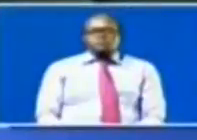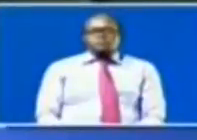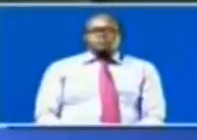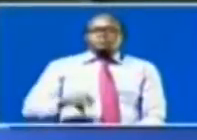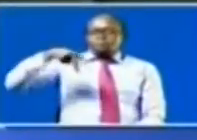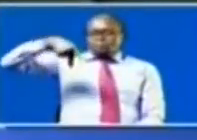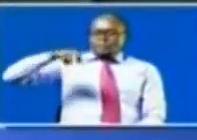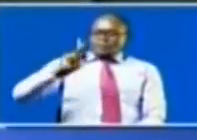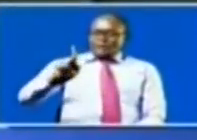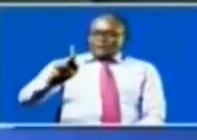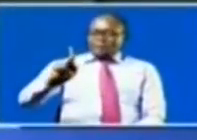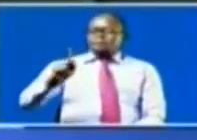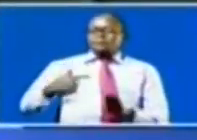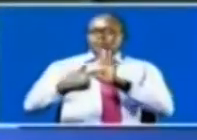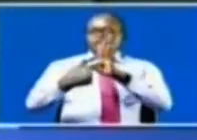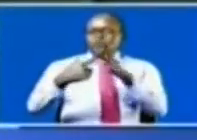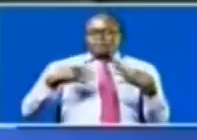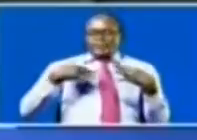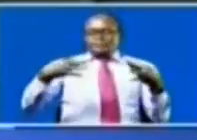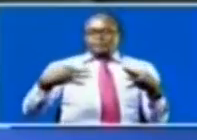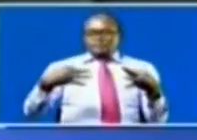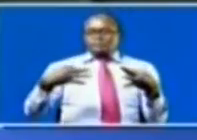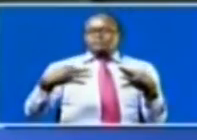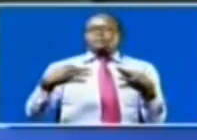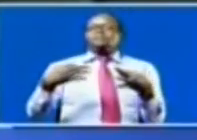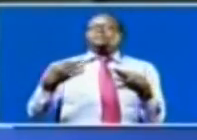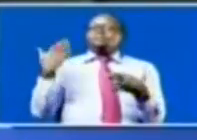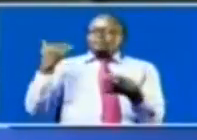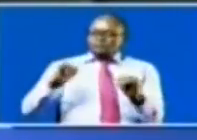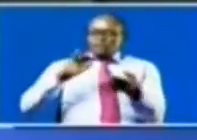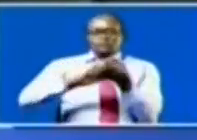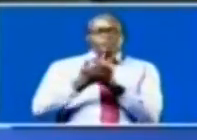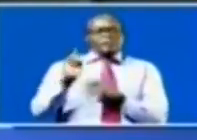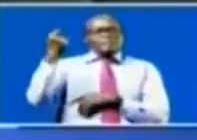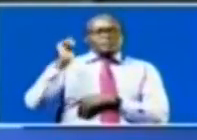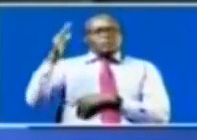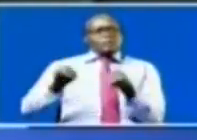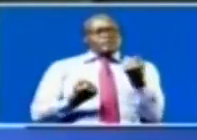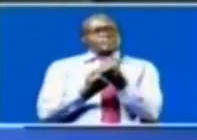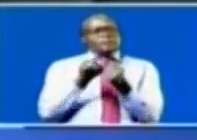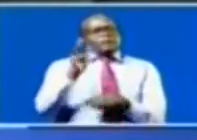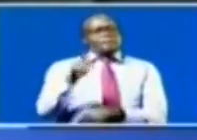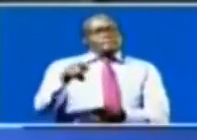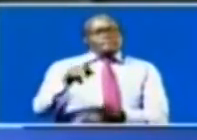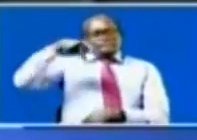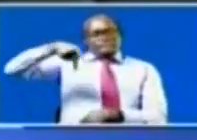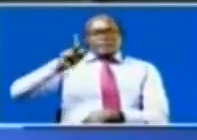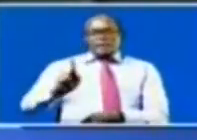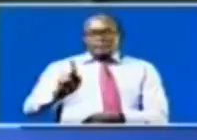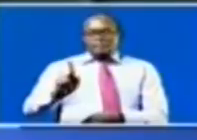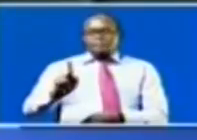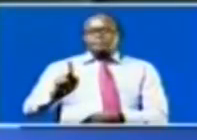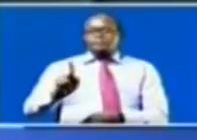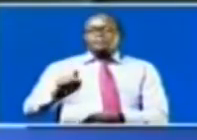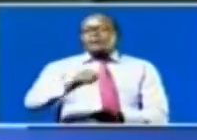has expressed that intention, he has even vowed to become the president. Why do I support him? Yes. I'm not aware of